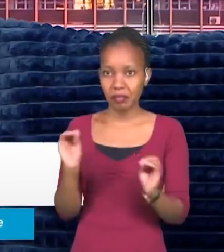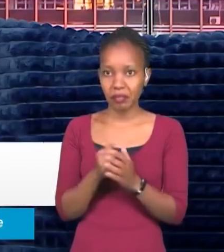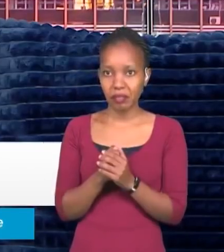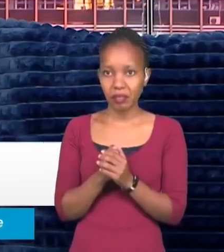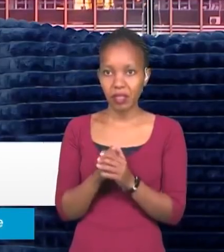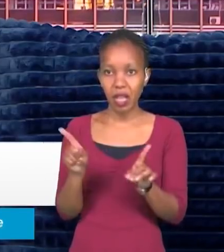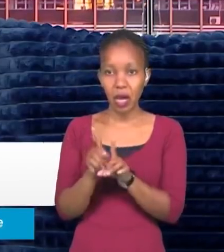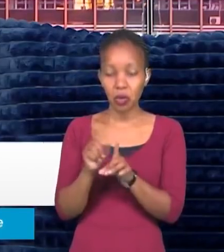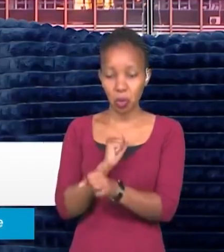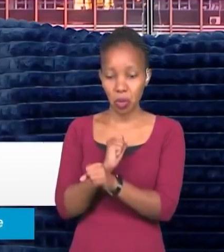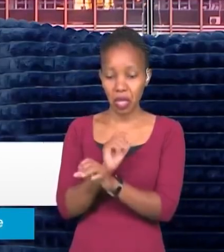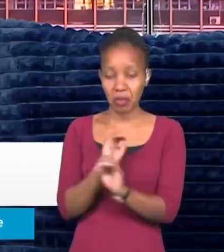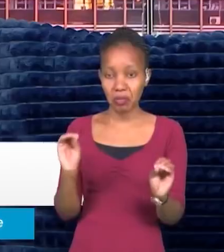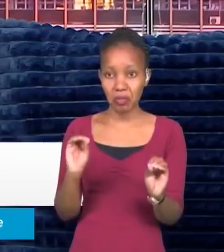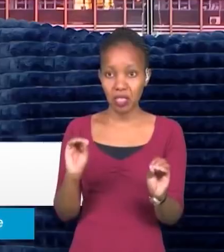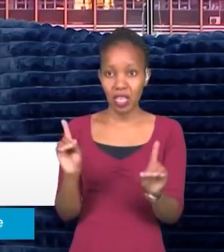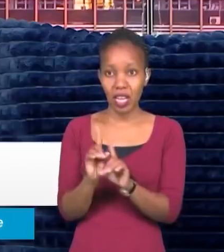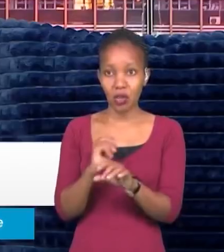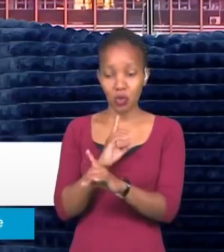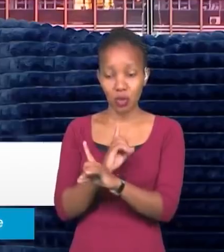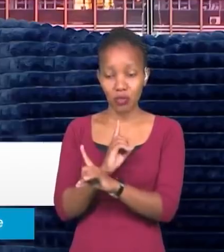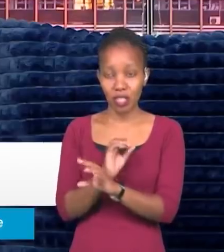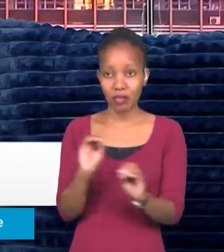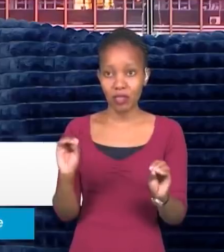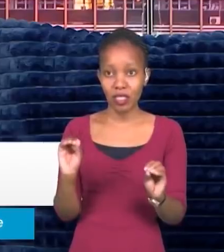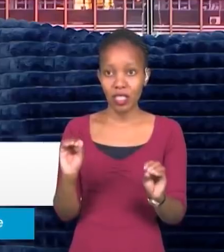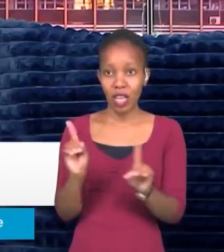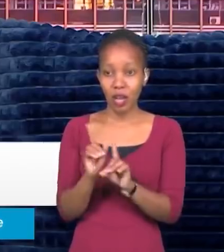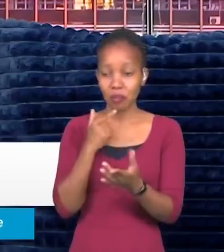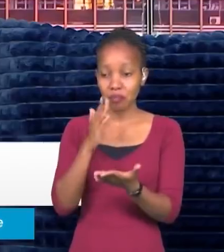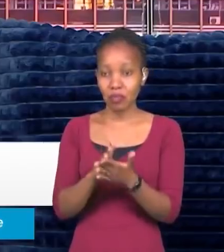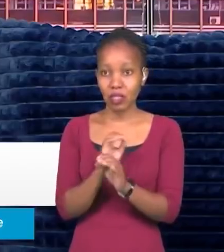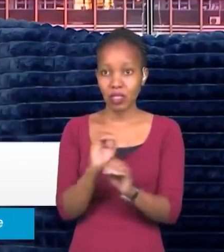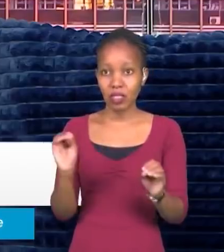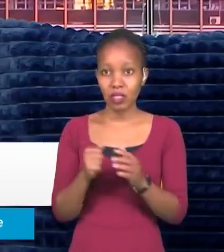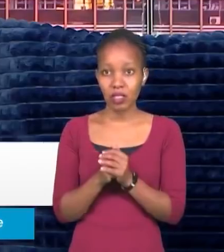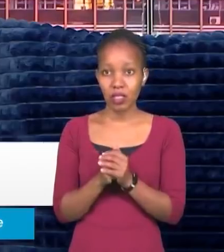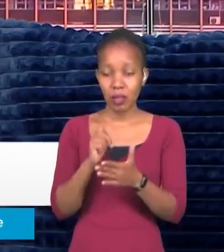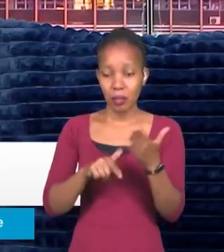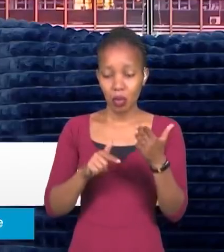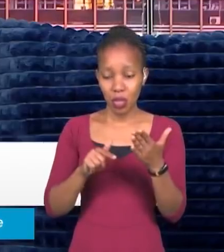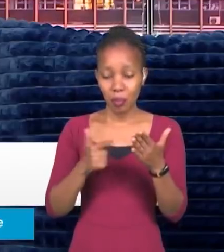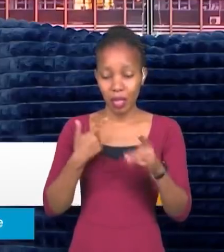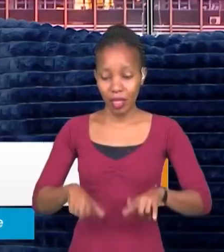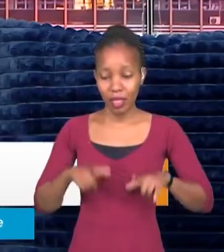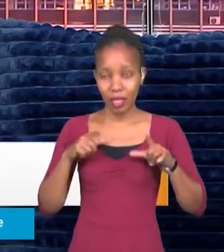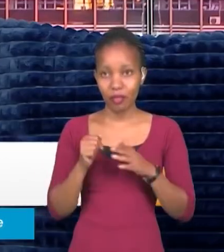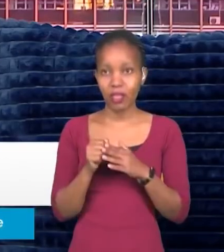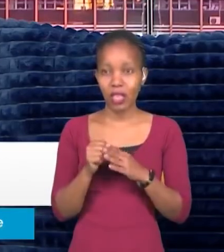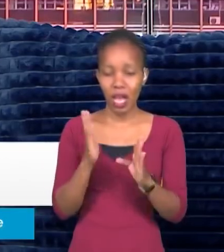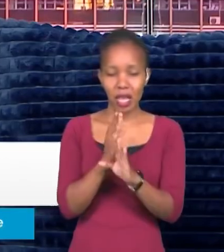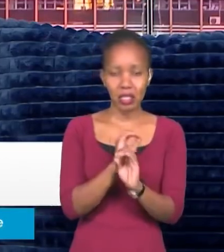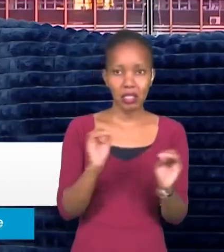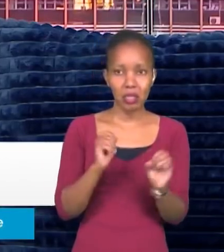to protect, nothing to defend, and nothing to prove. Yeah. And that's the mantra that I live for. Yeah, I have nothing to